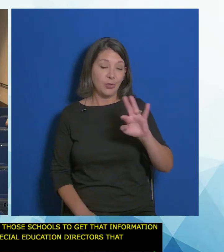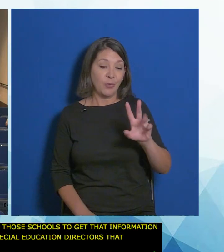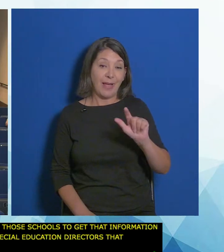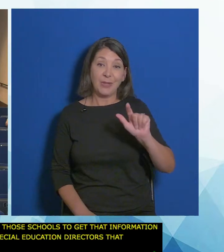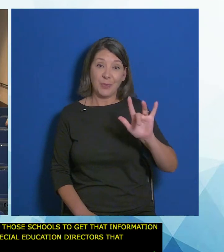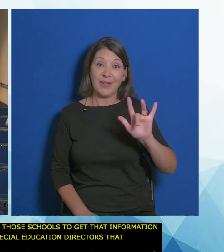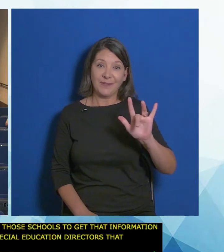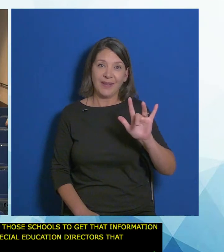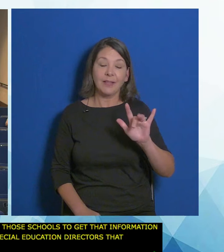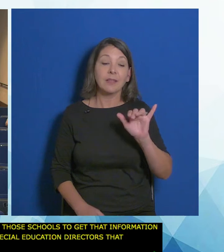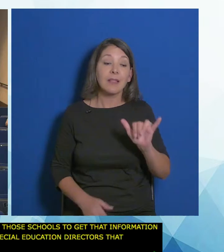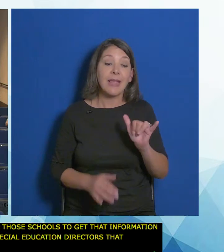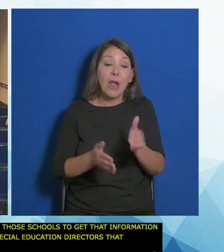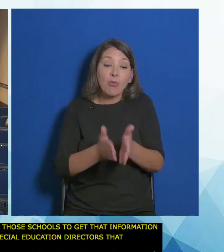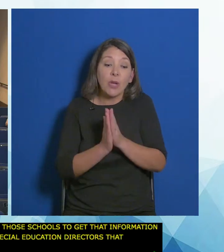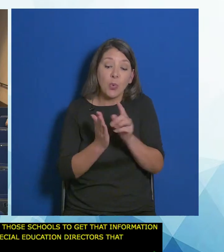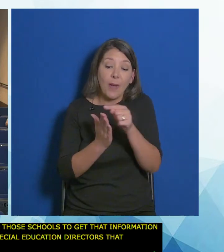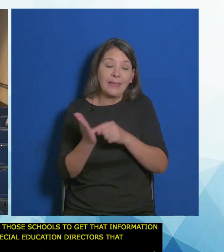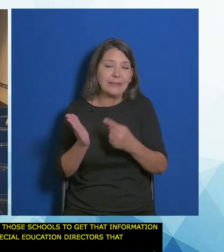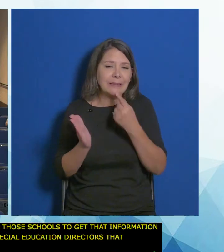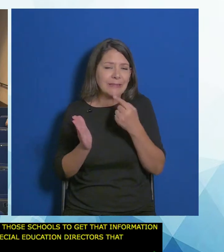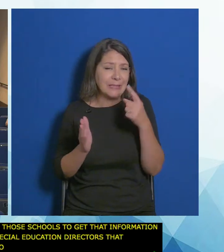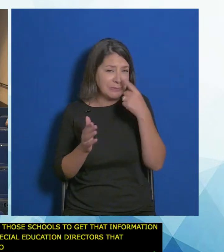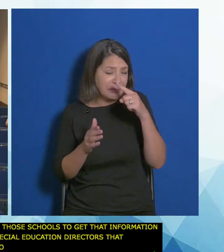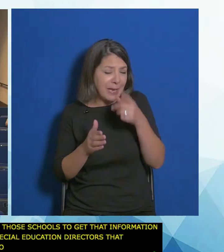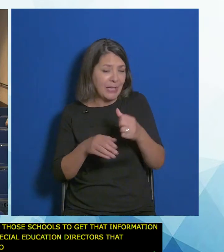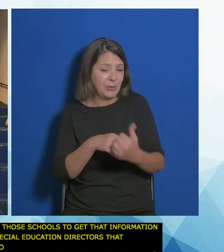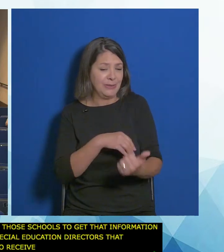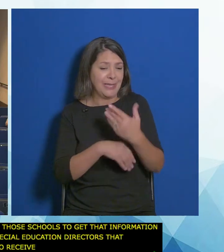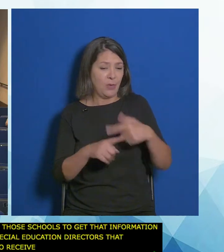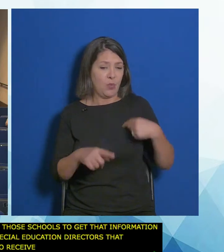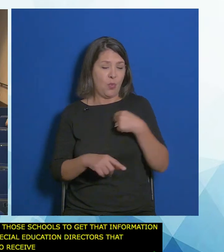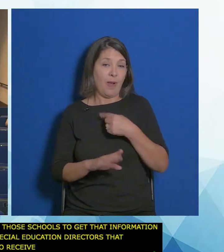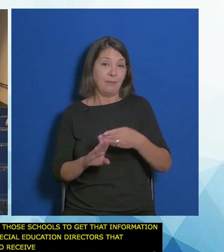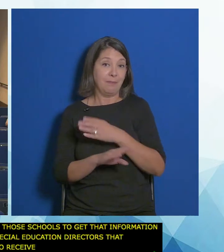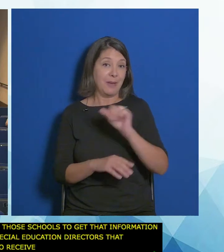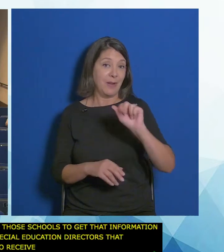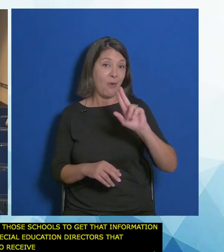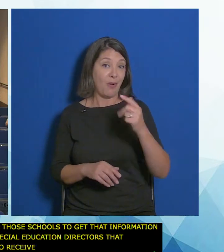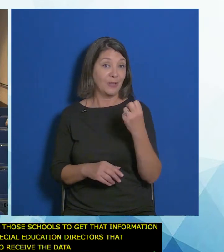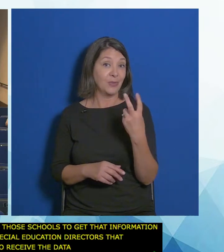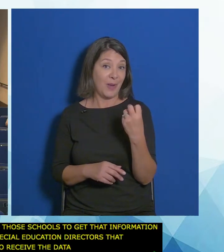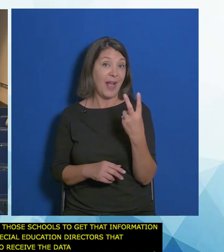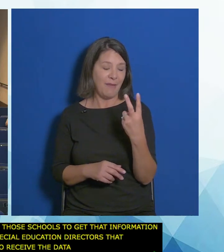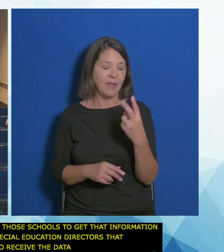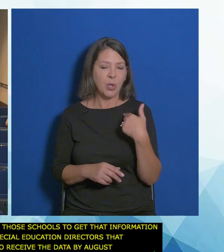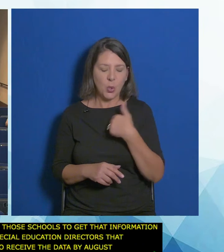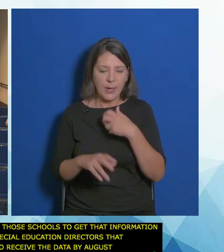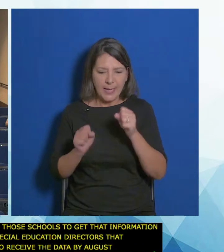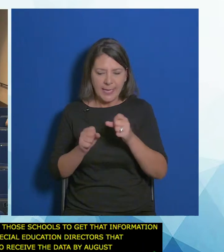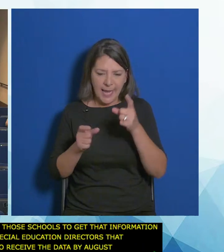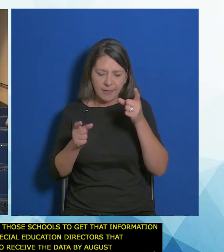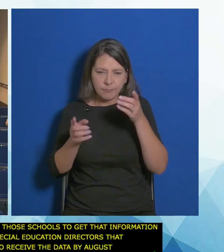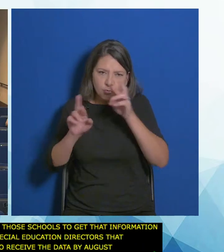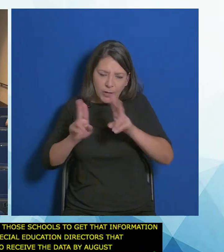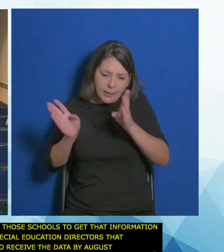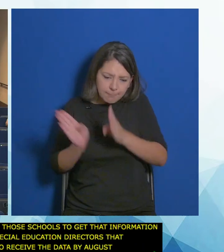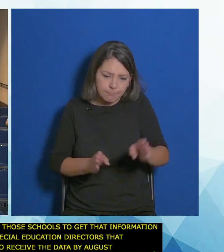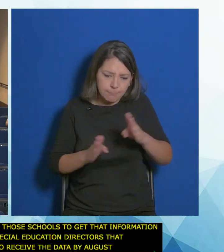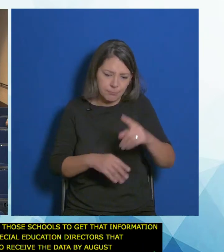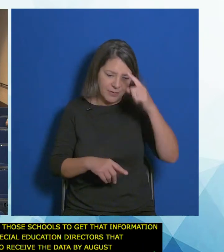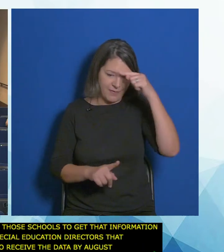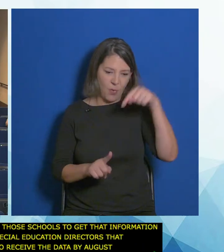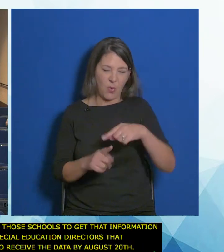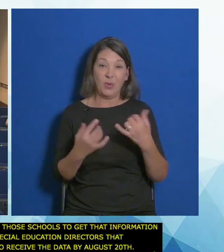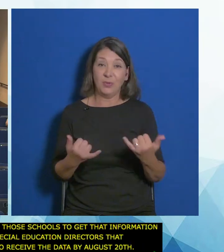our request was to receive the data by August 12th. So we'd have time to put that together for our board report for